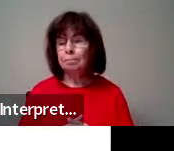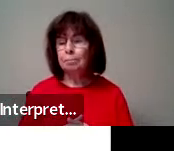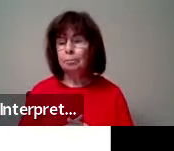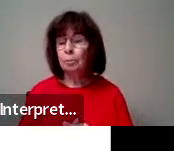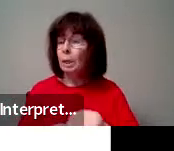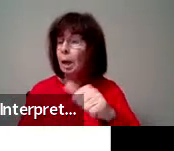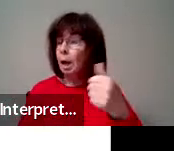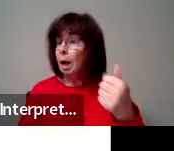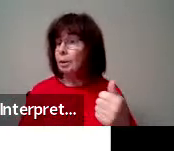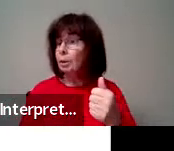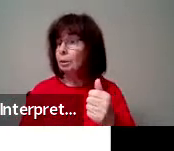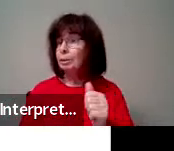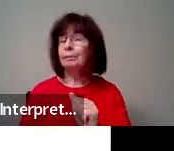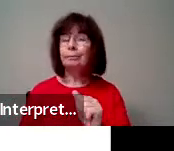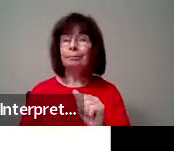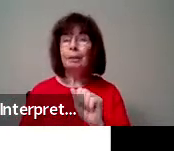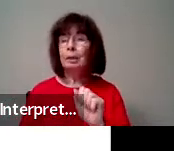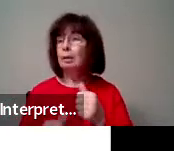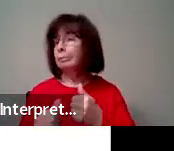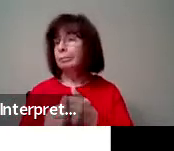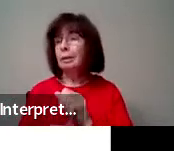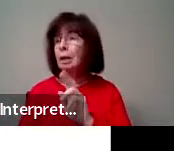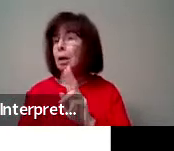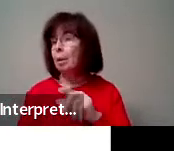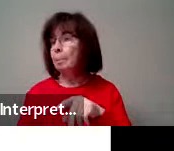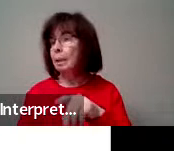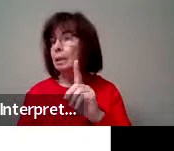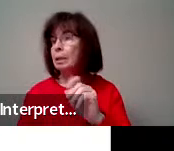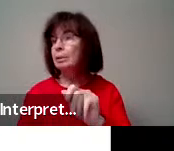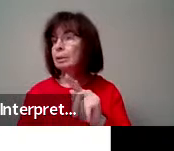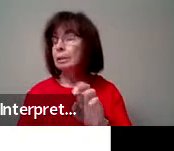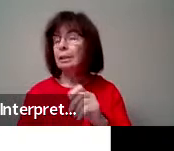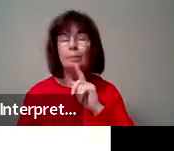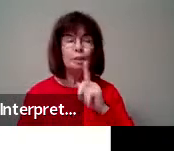Other updates, and I'm certain that Dr. Moss will